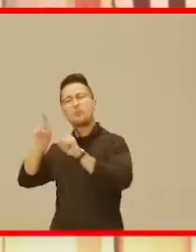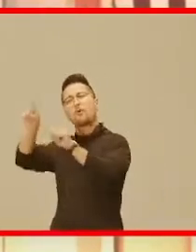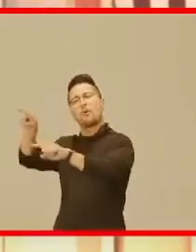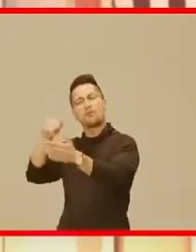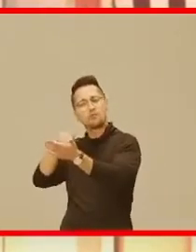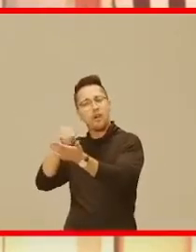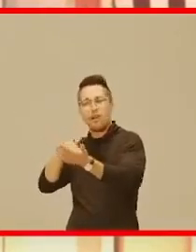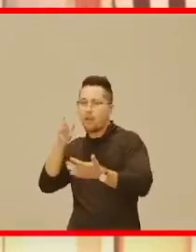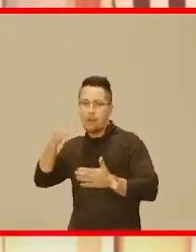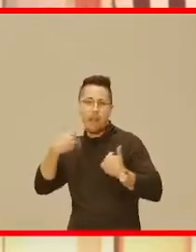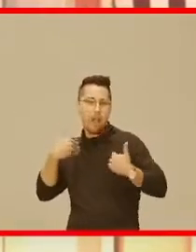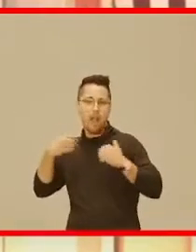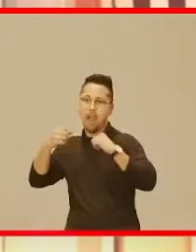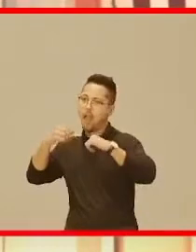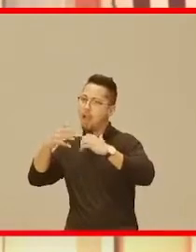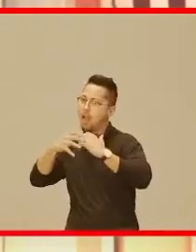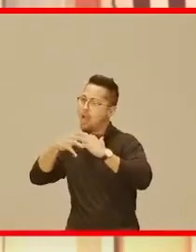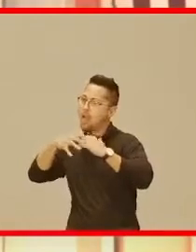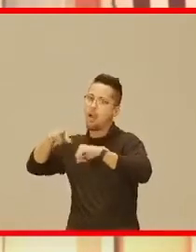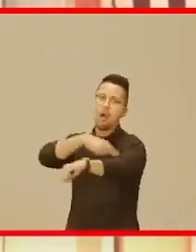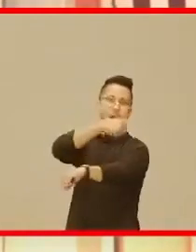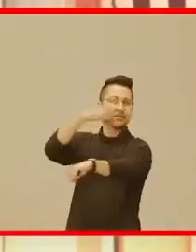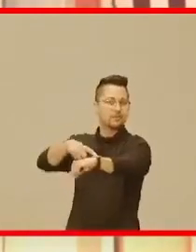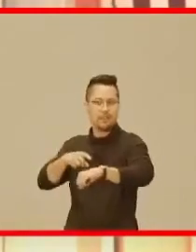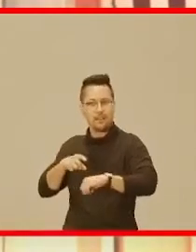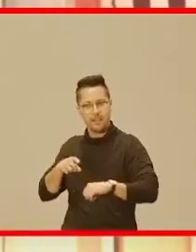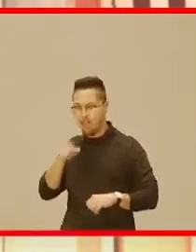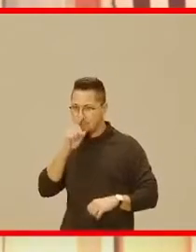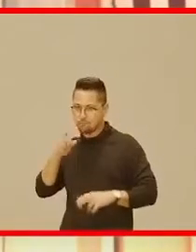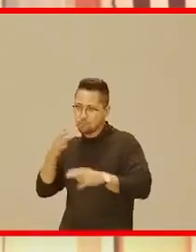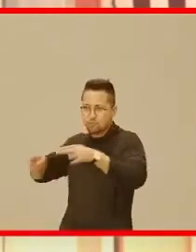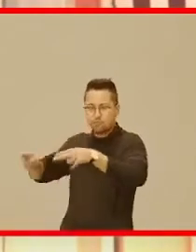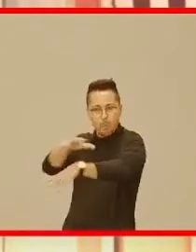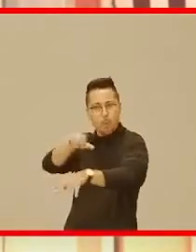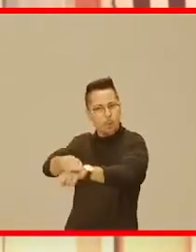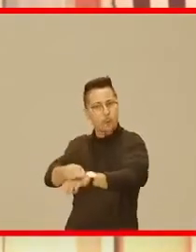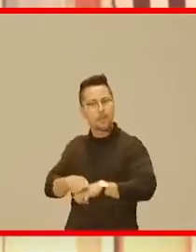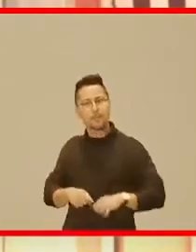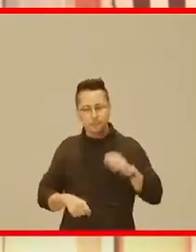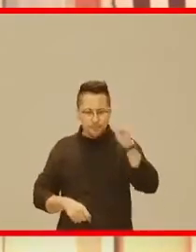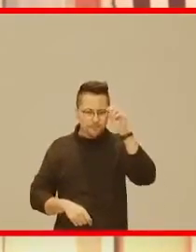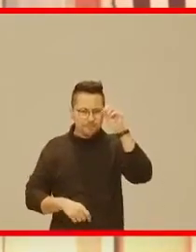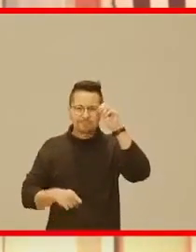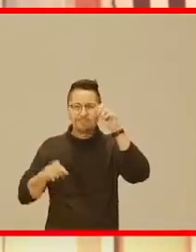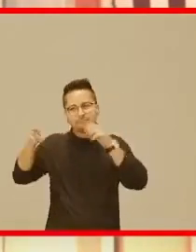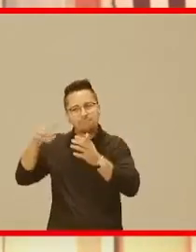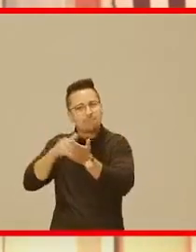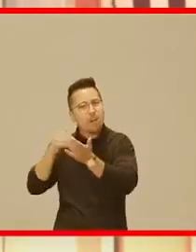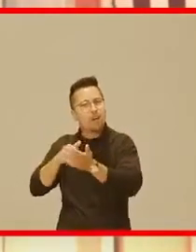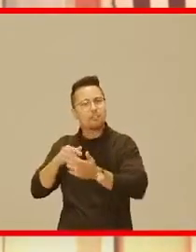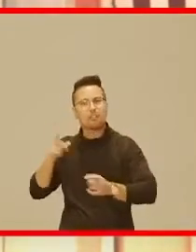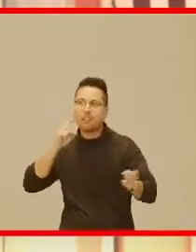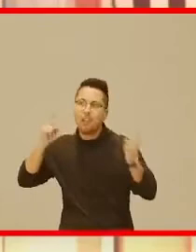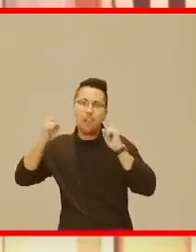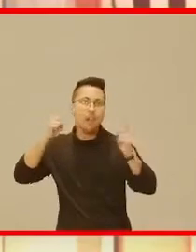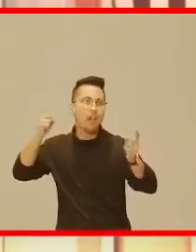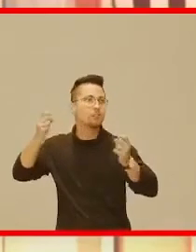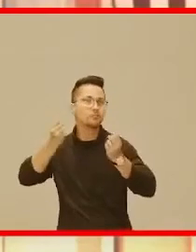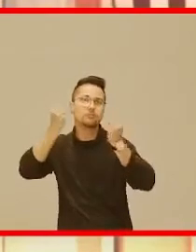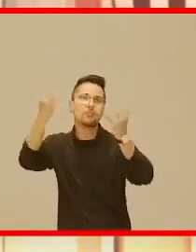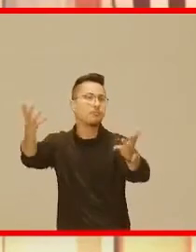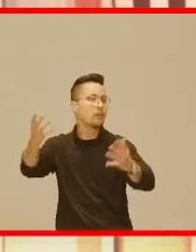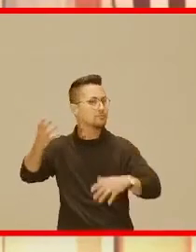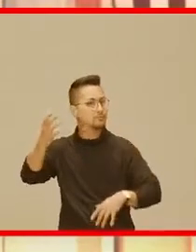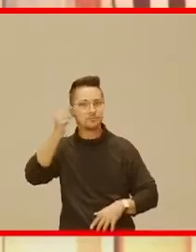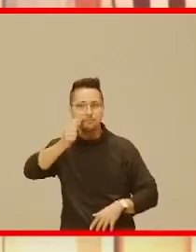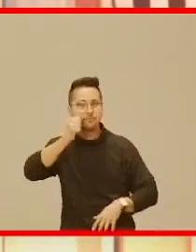time, right? The time is valuable. And, they hear a million different things every day. So know the